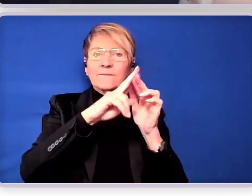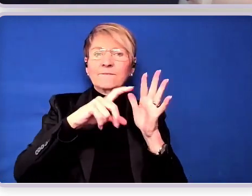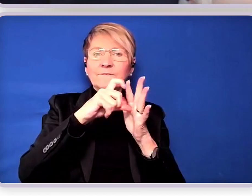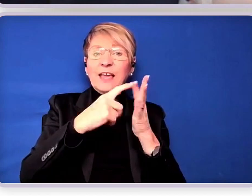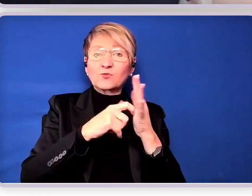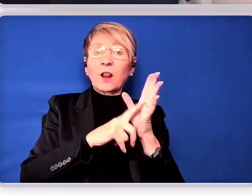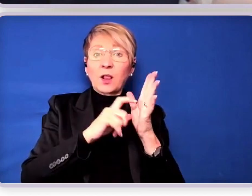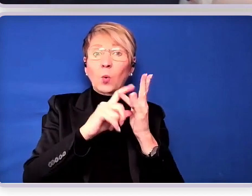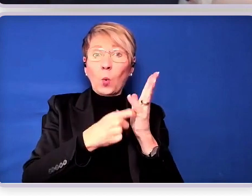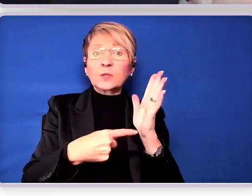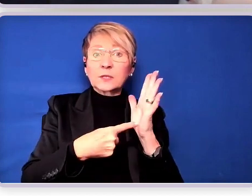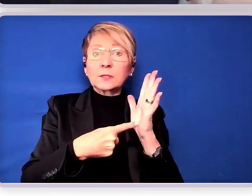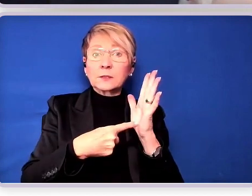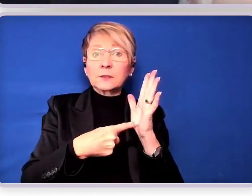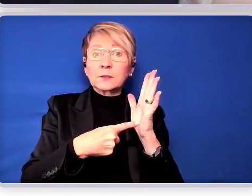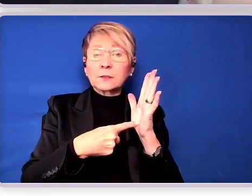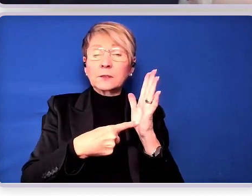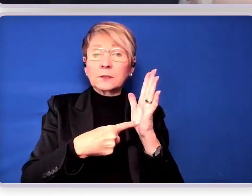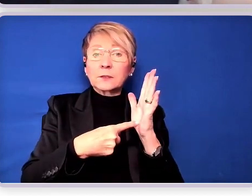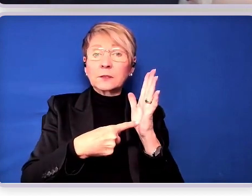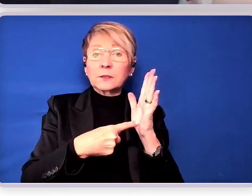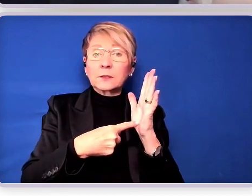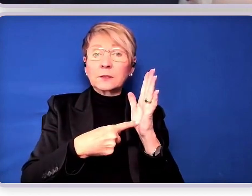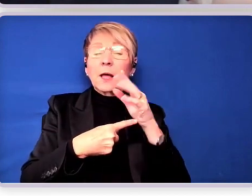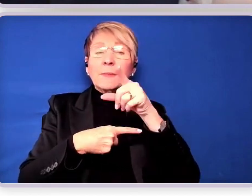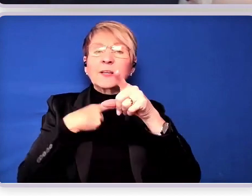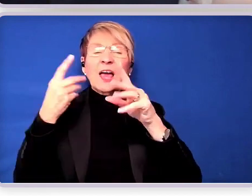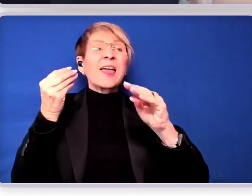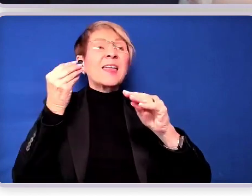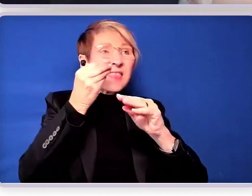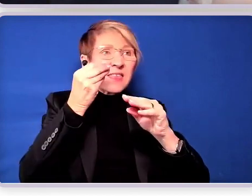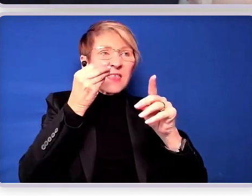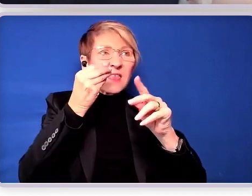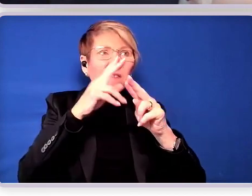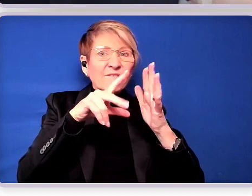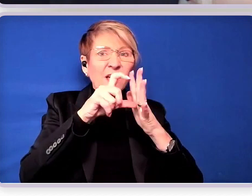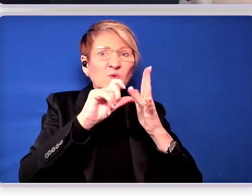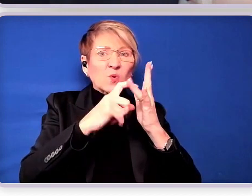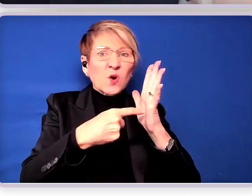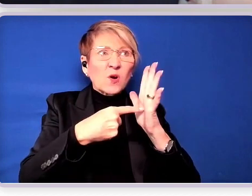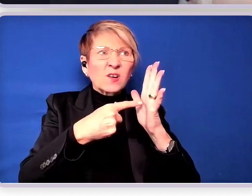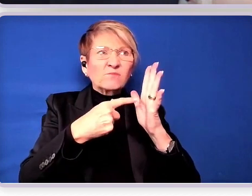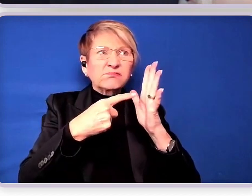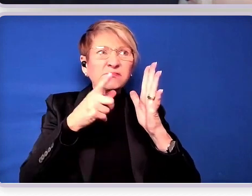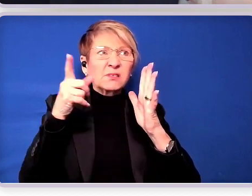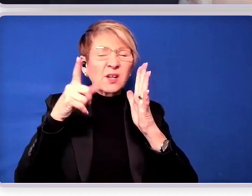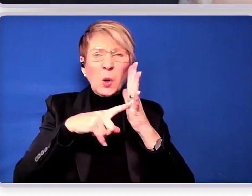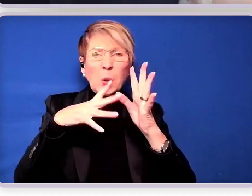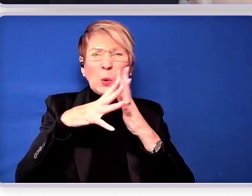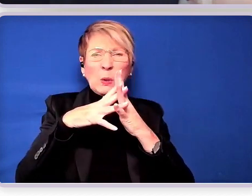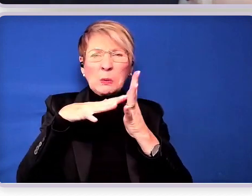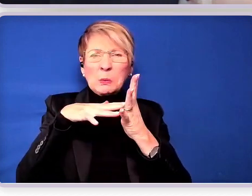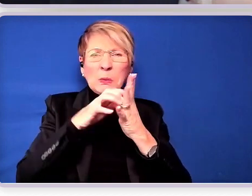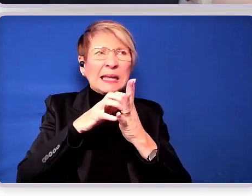you've already decided, well, I'm not going to the federal court because the law's pretty crummy, I don't want a costs